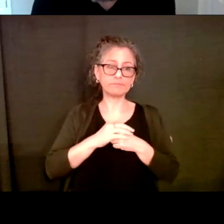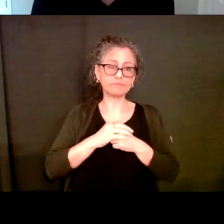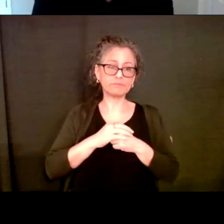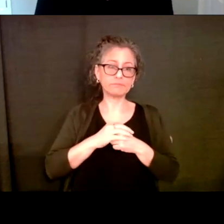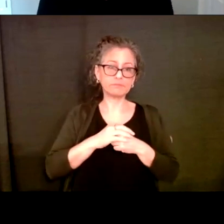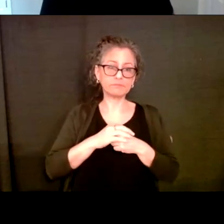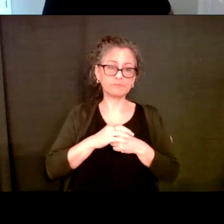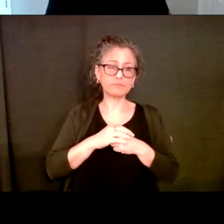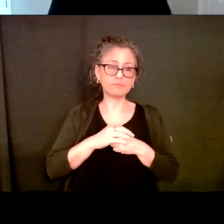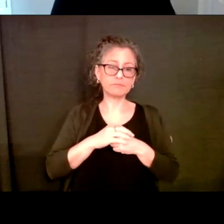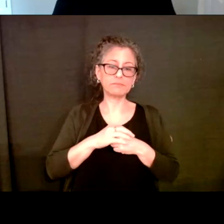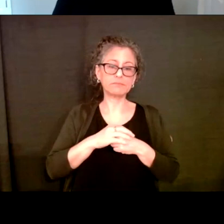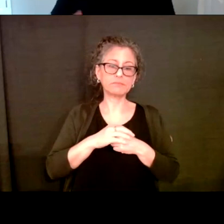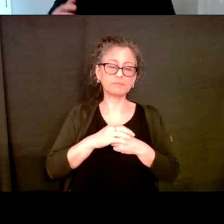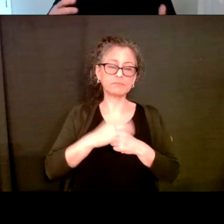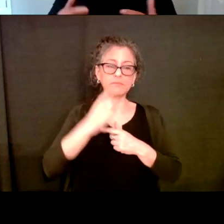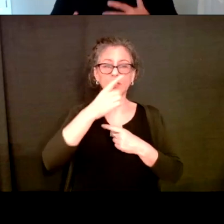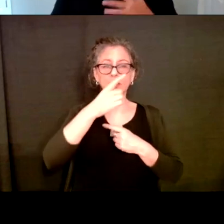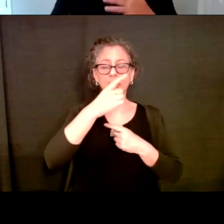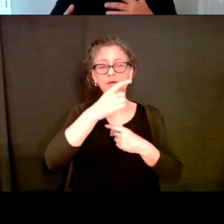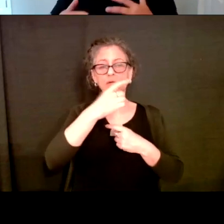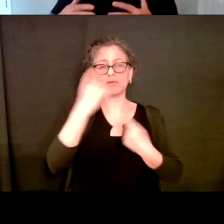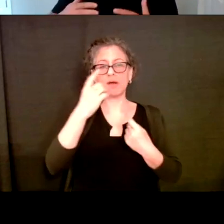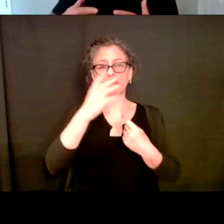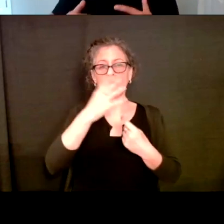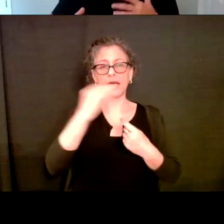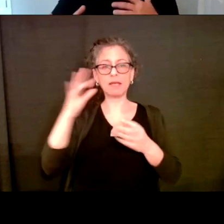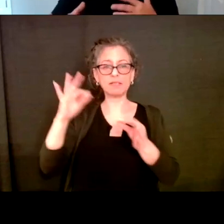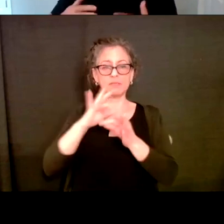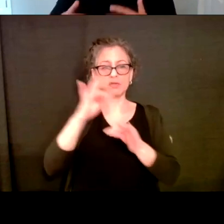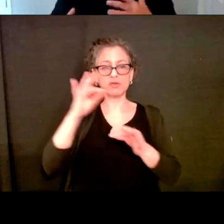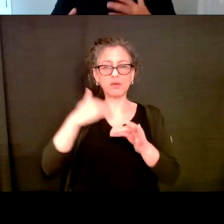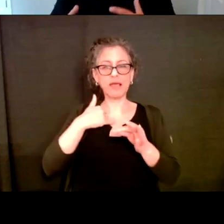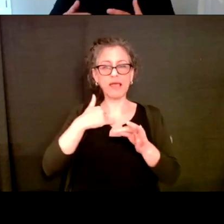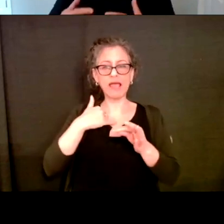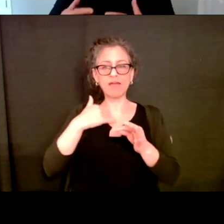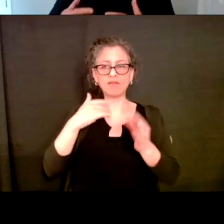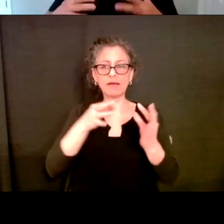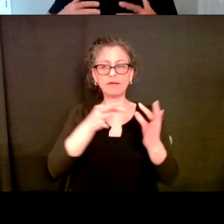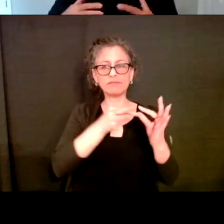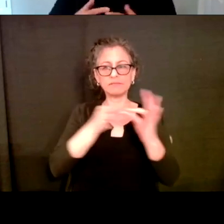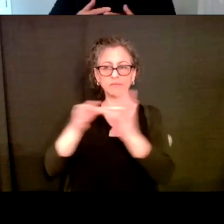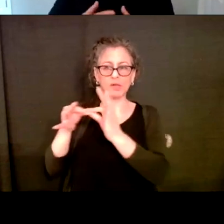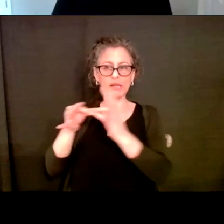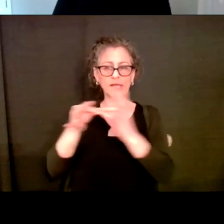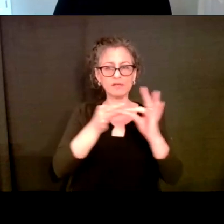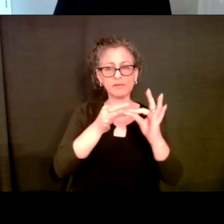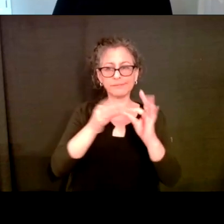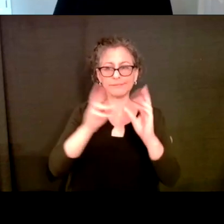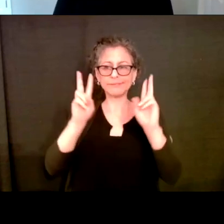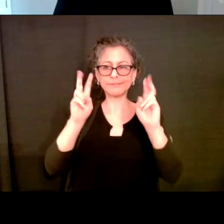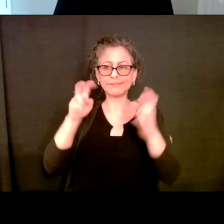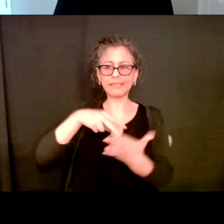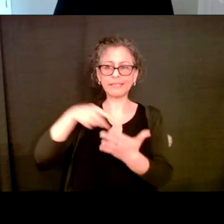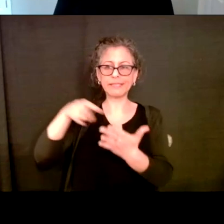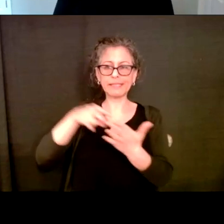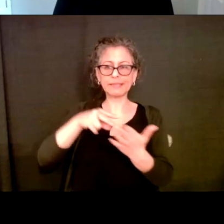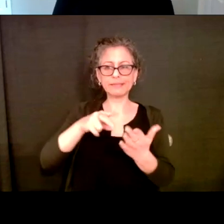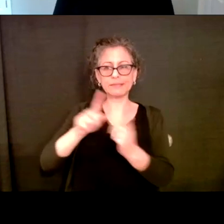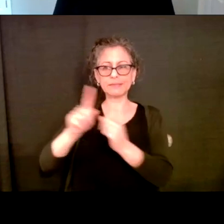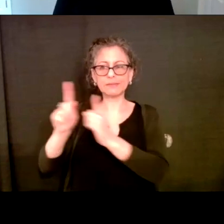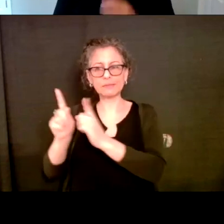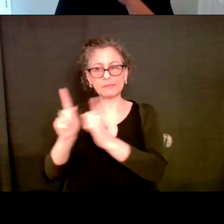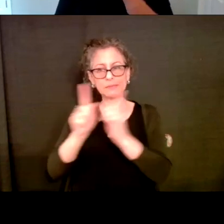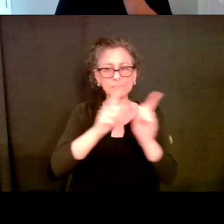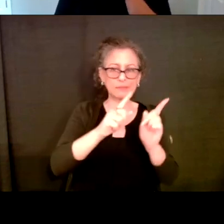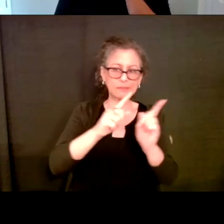So again, trauma and spirituality have a certain level of symbiosis, or a dance, if you will, between the two.